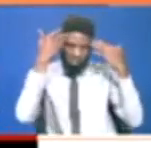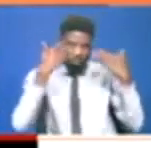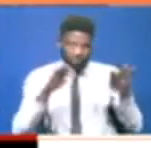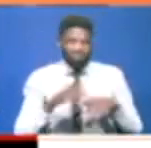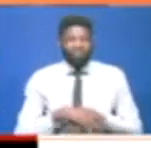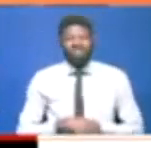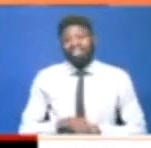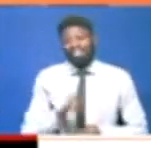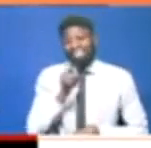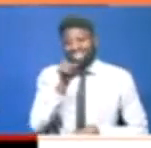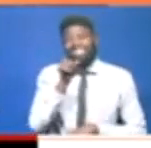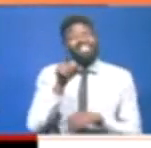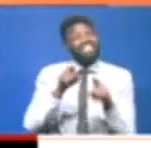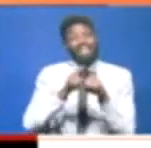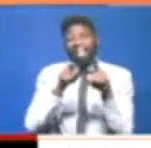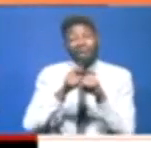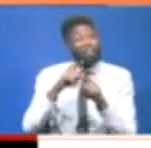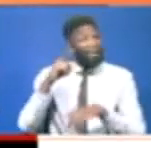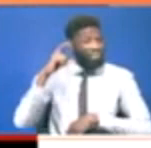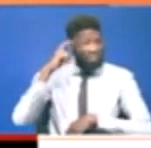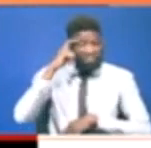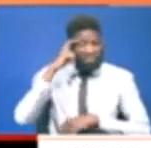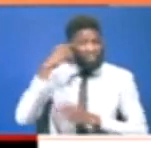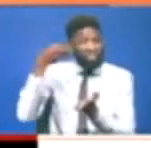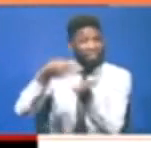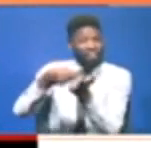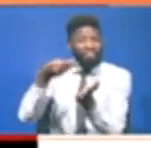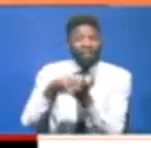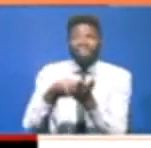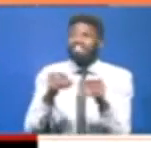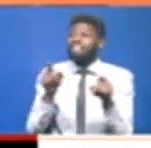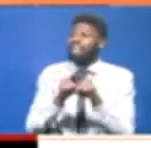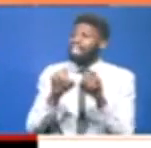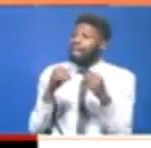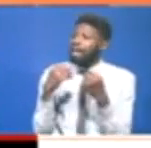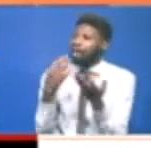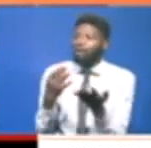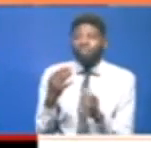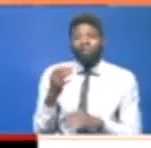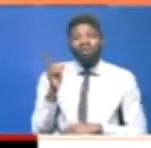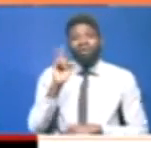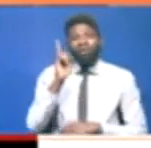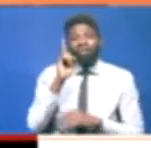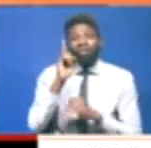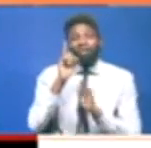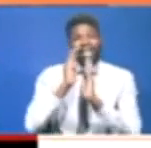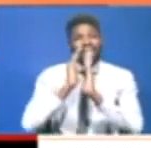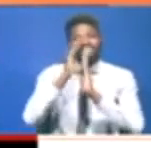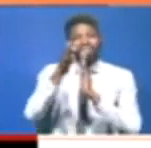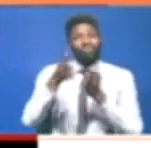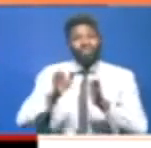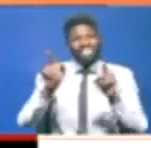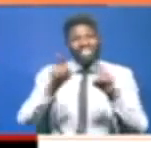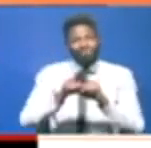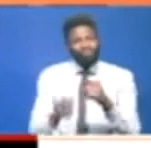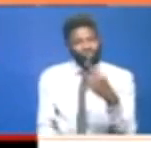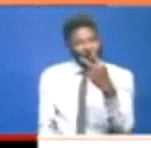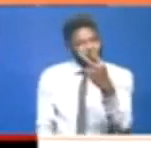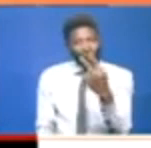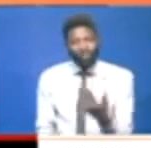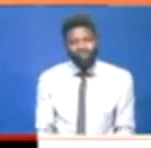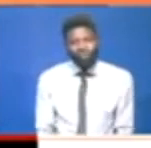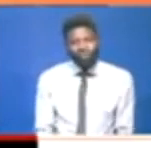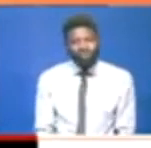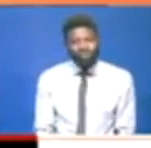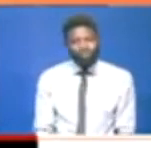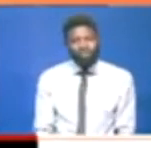quite a significant amount of money. Those are like how many Nairobi expressways? Almost two. Yes. So how